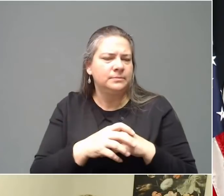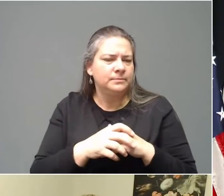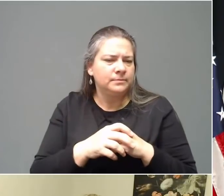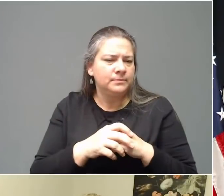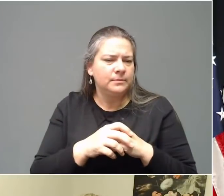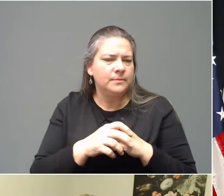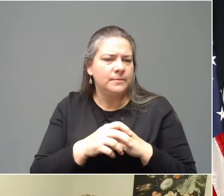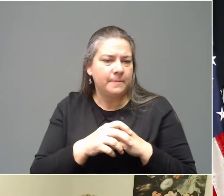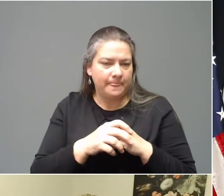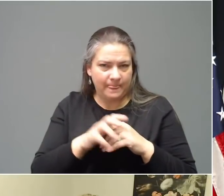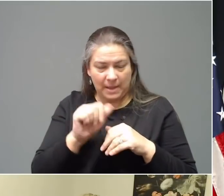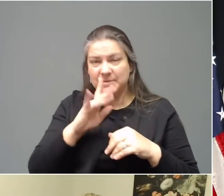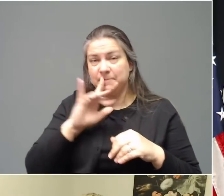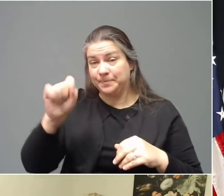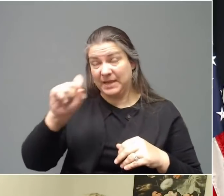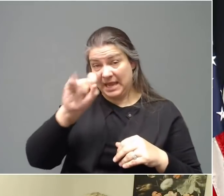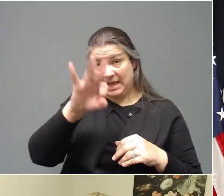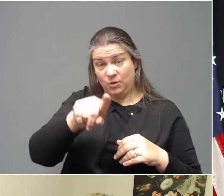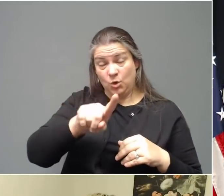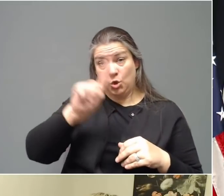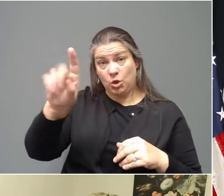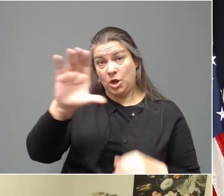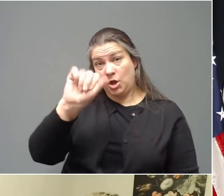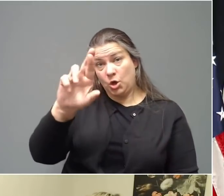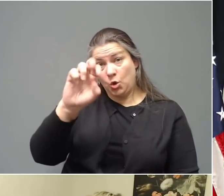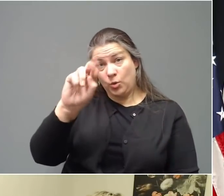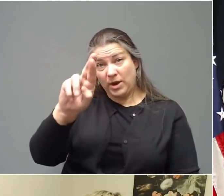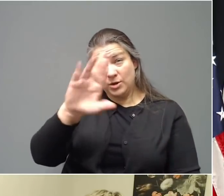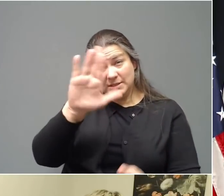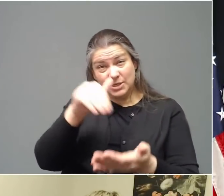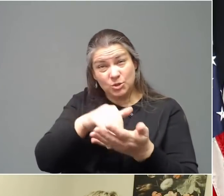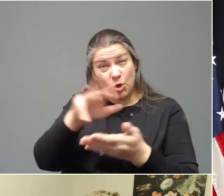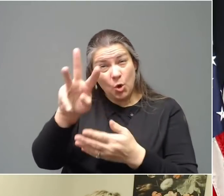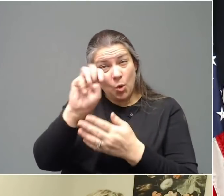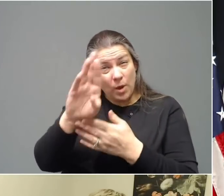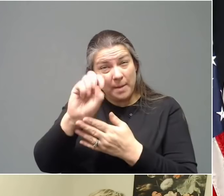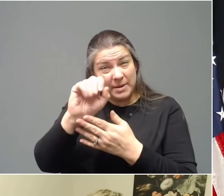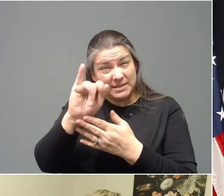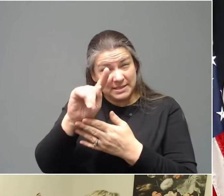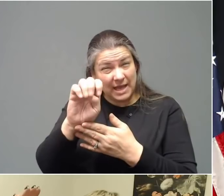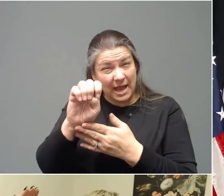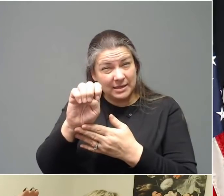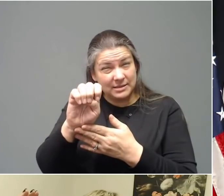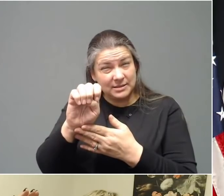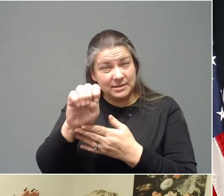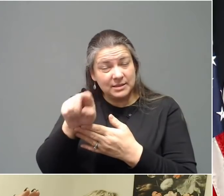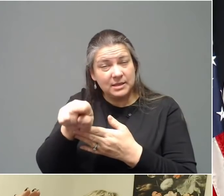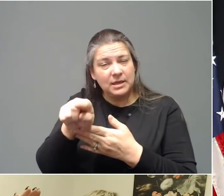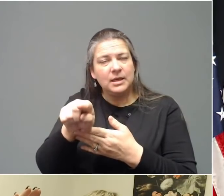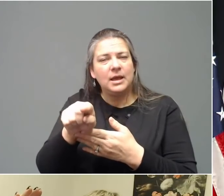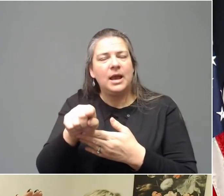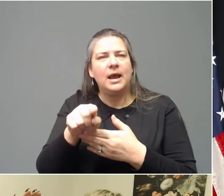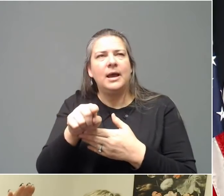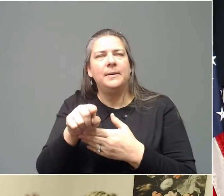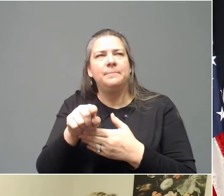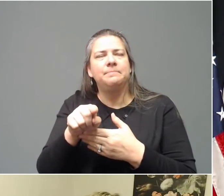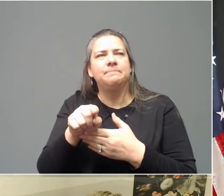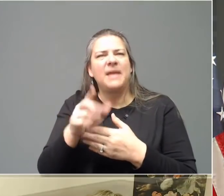Yes. If you go to the Career Center website, and I believe it's because of some new announcements, it's about